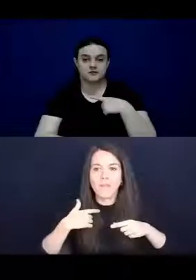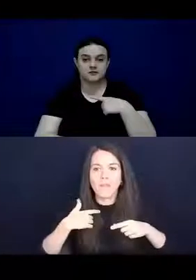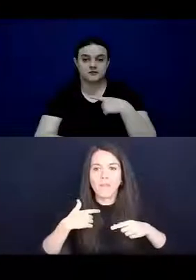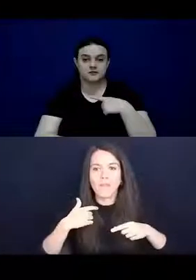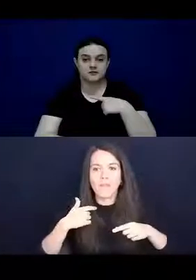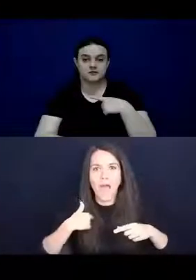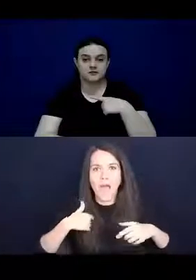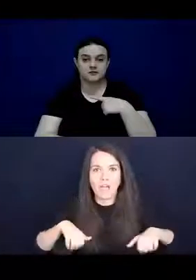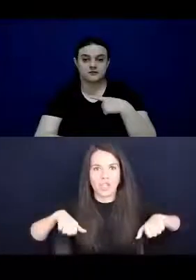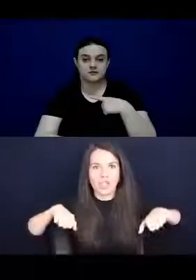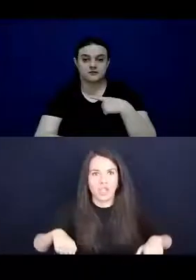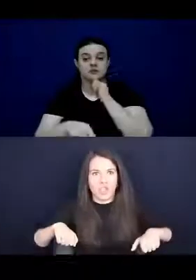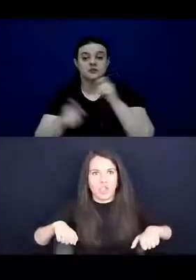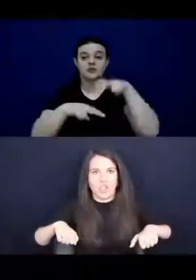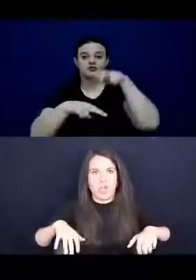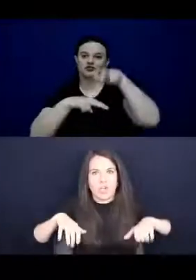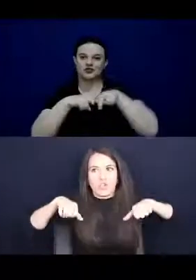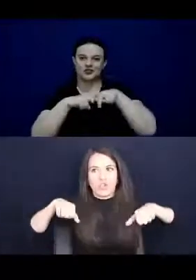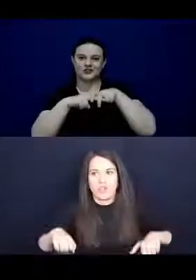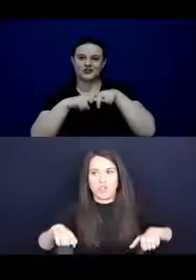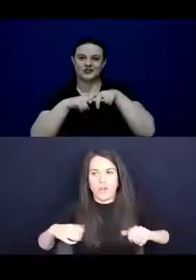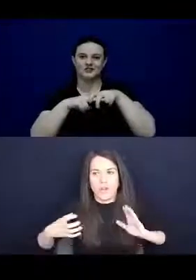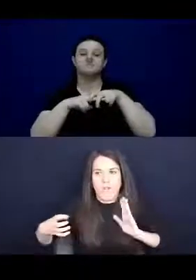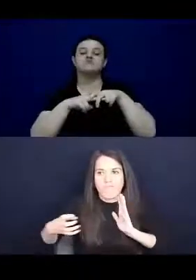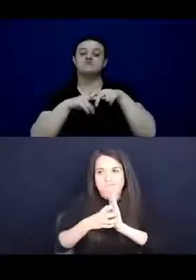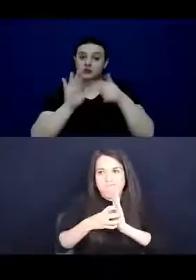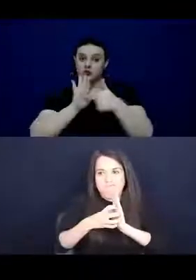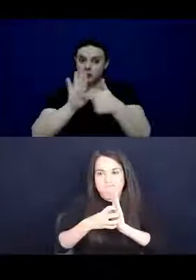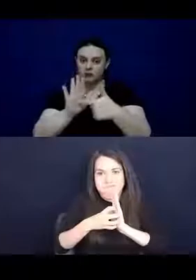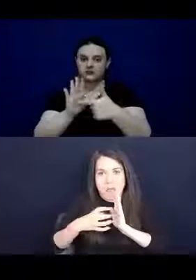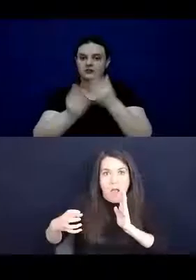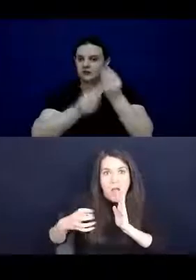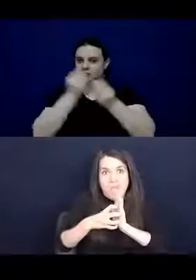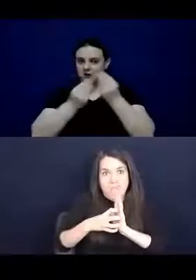to a chair, demonstrates that actually we're not just thinking here about